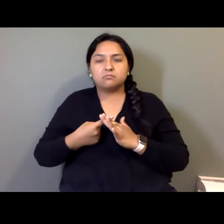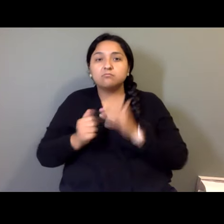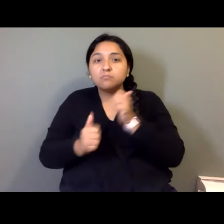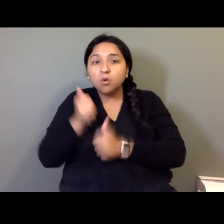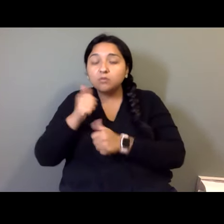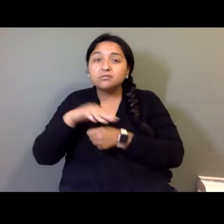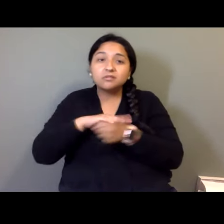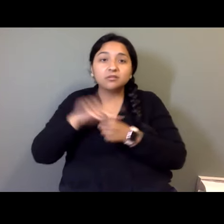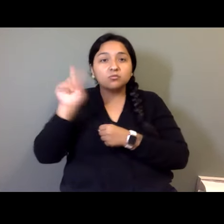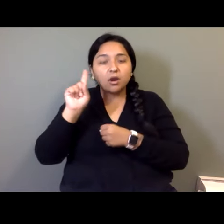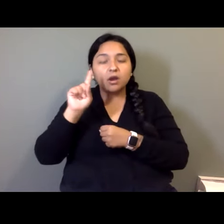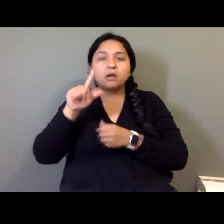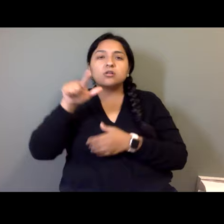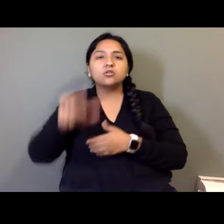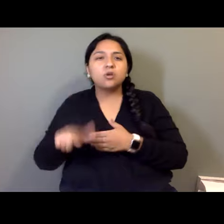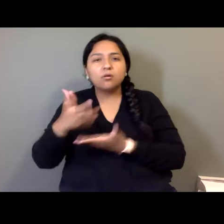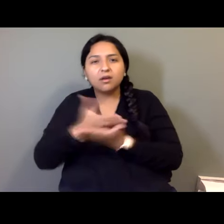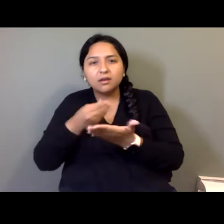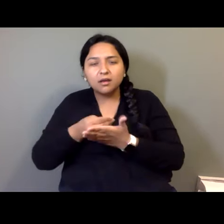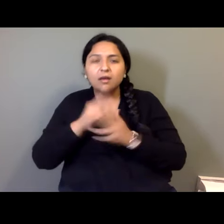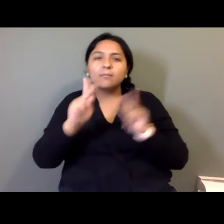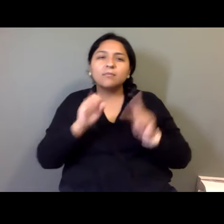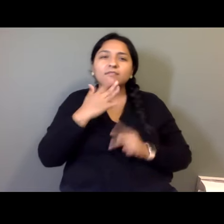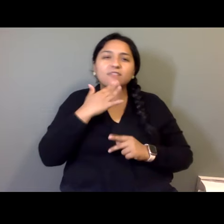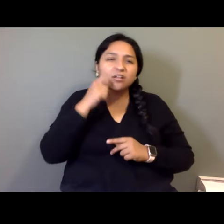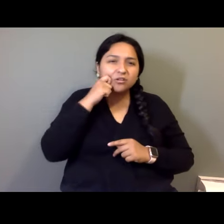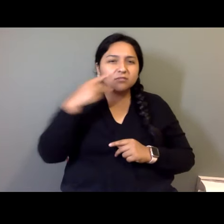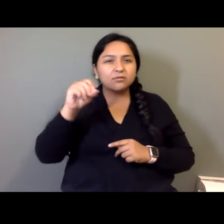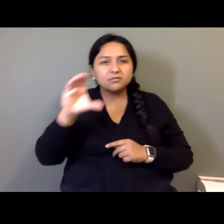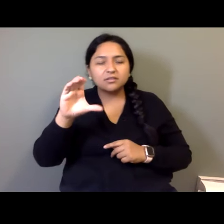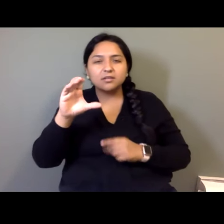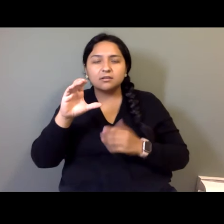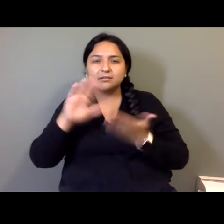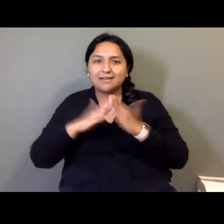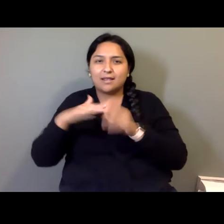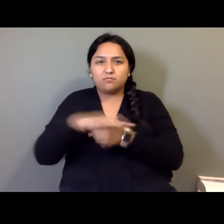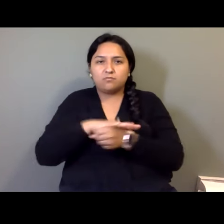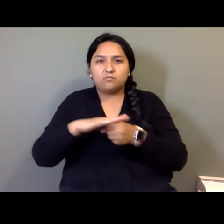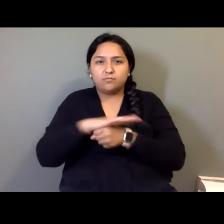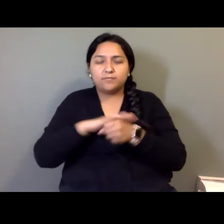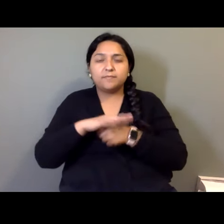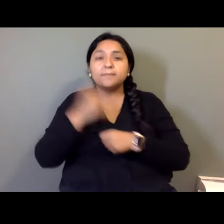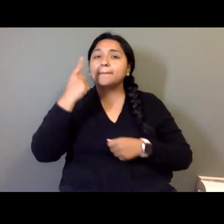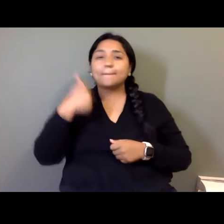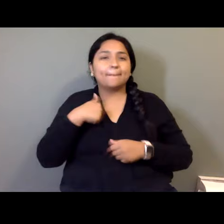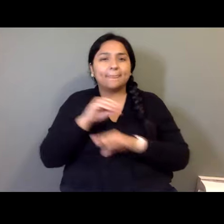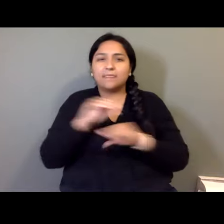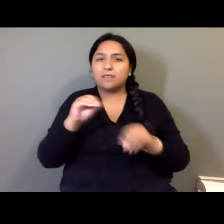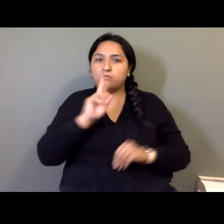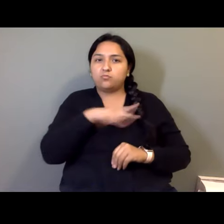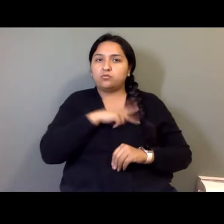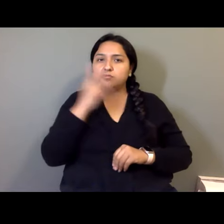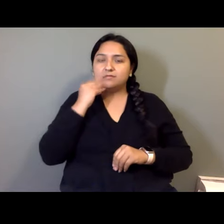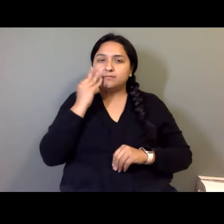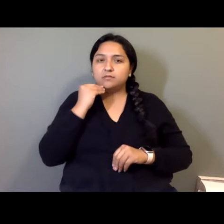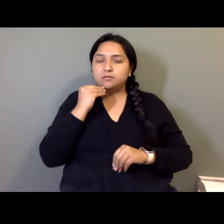low-income people of color neighborhoods. And even though I didn't have any personal experiences with that, I never have,